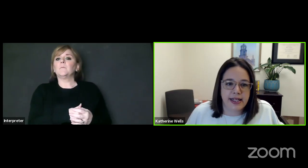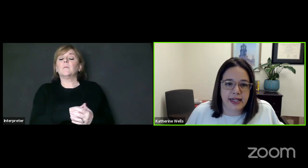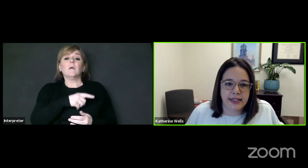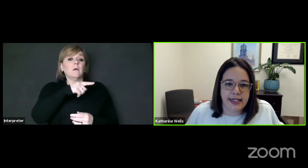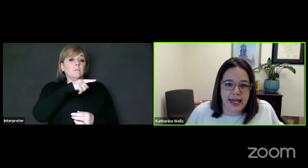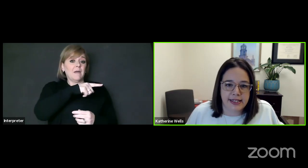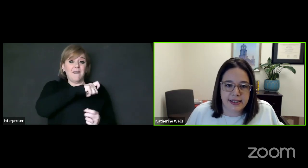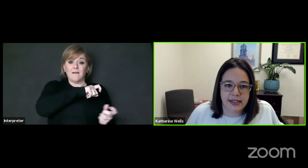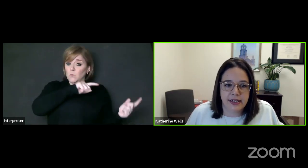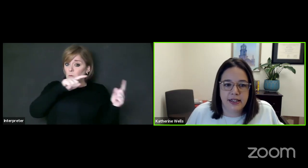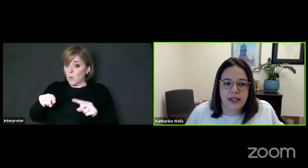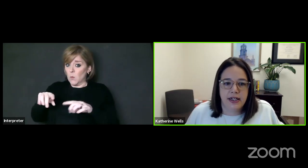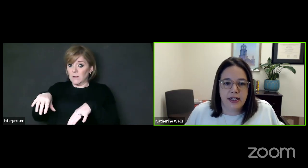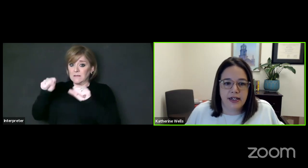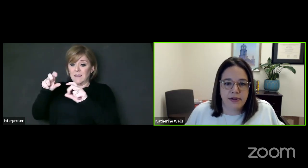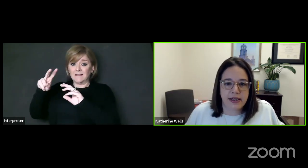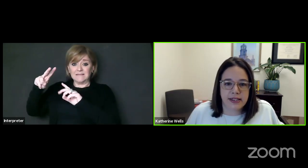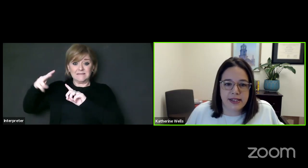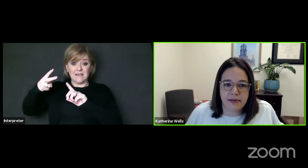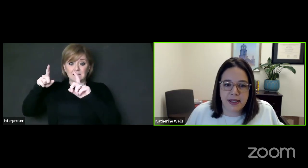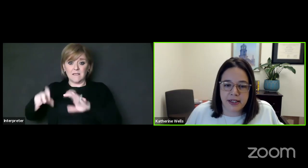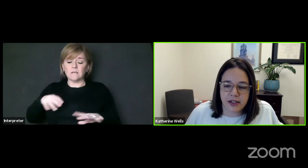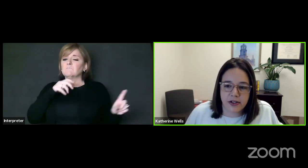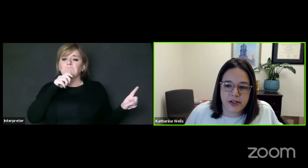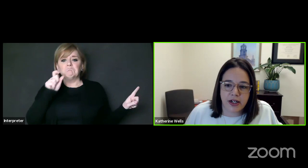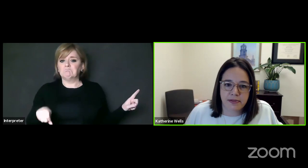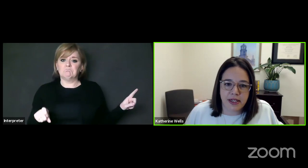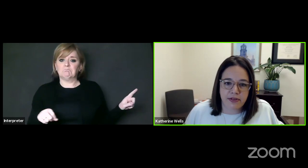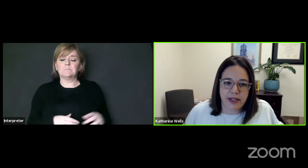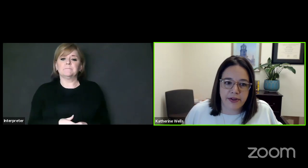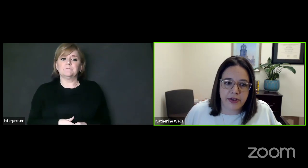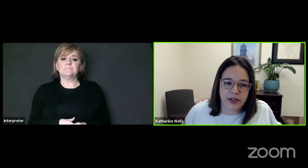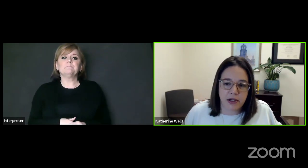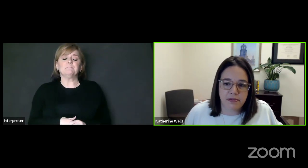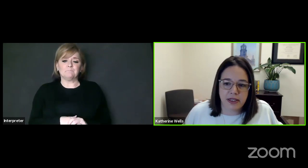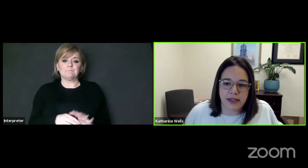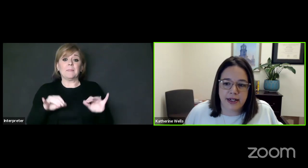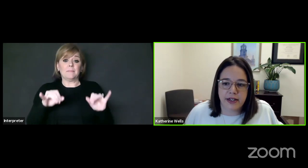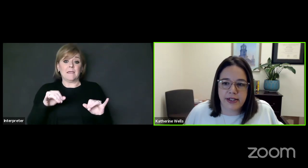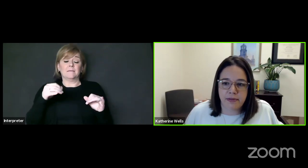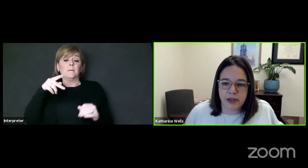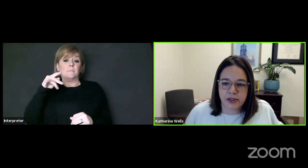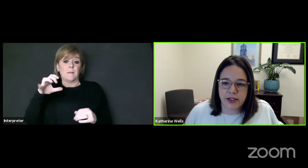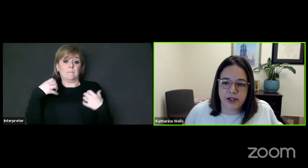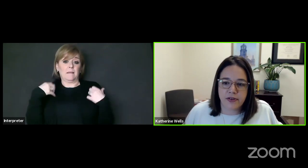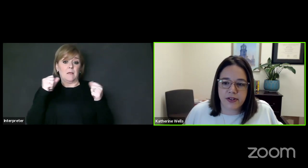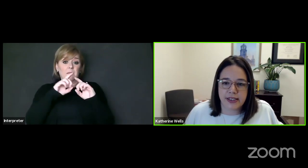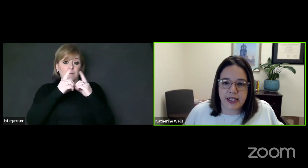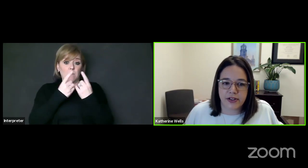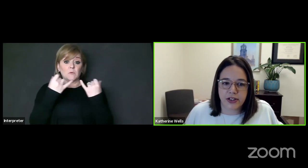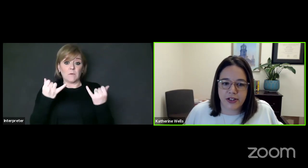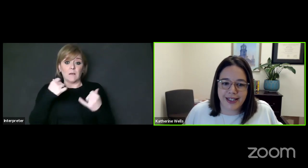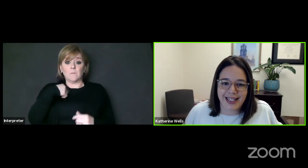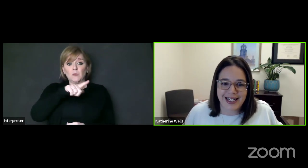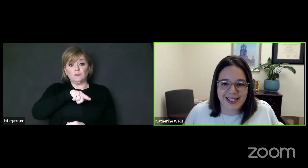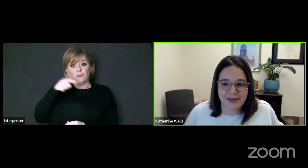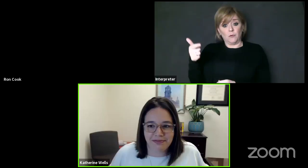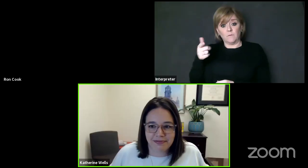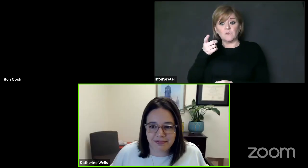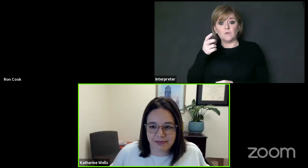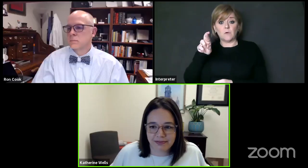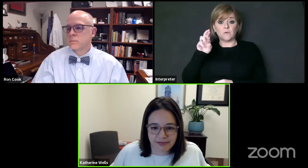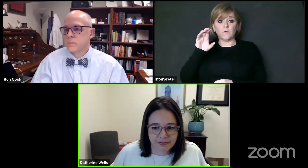for that second test. At this time, that concludes our update from the health department, and I'll now turn it over to Dr. Cook.